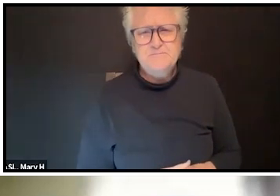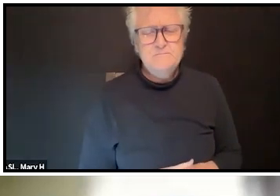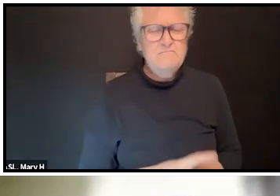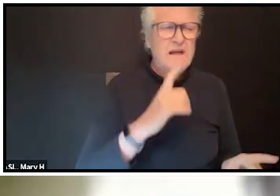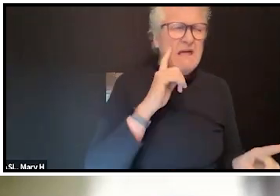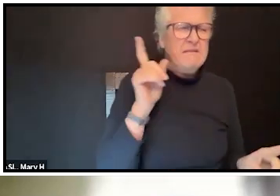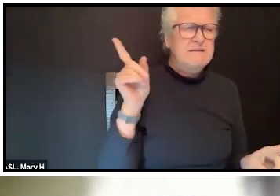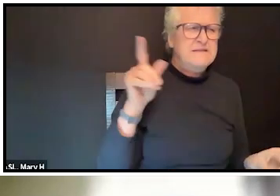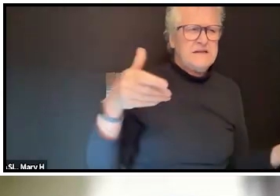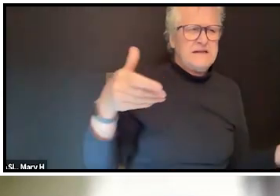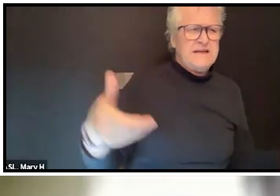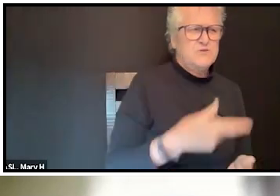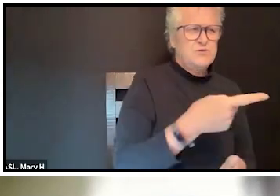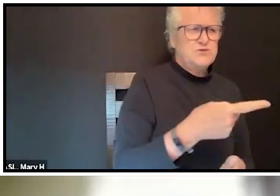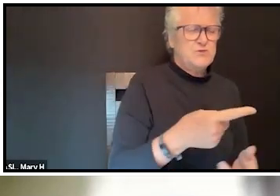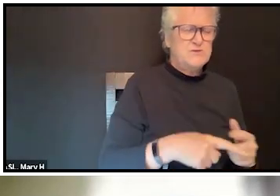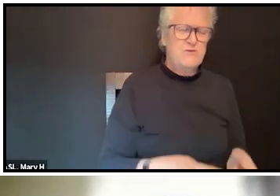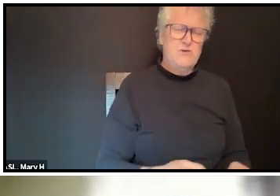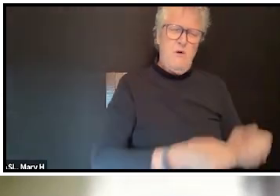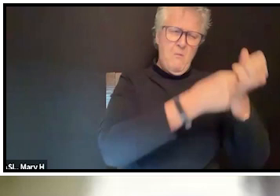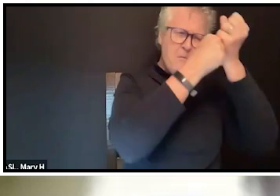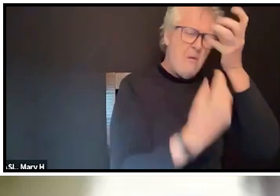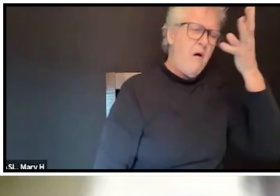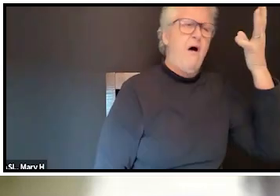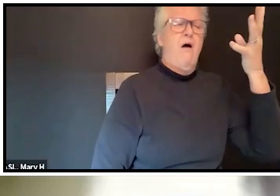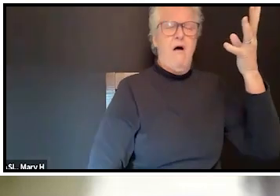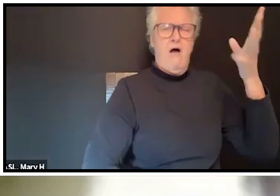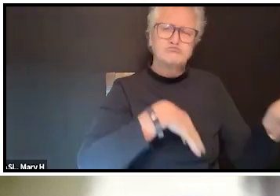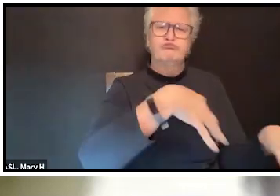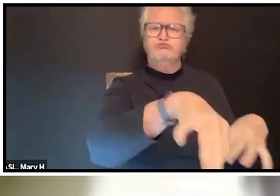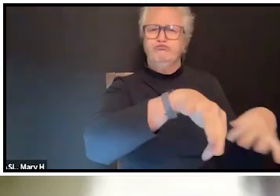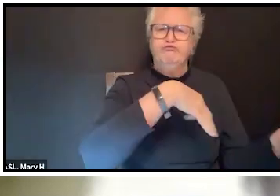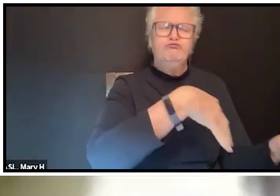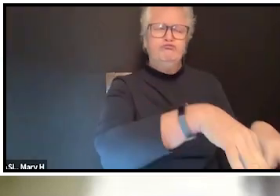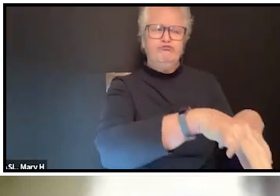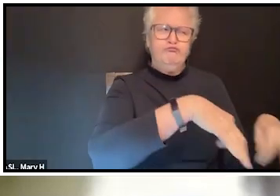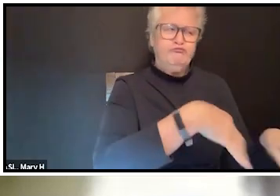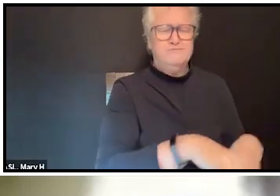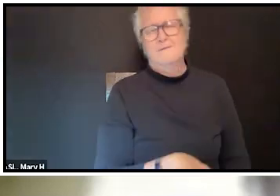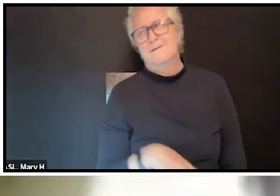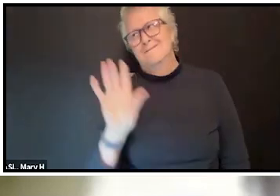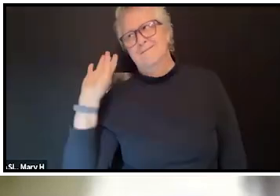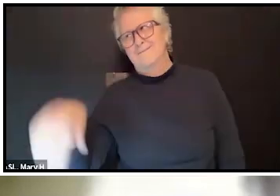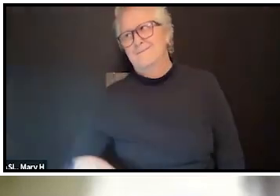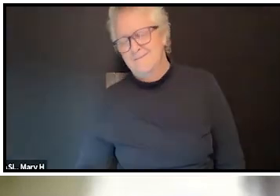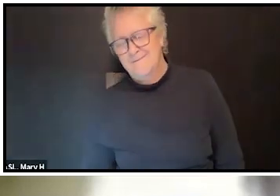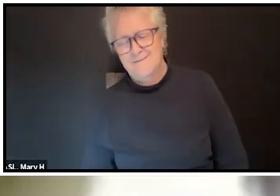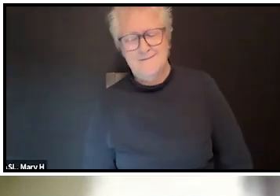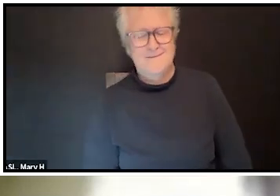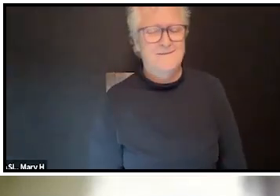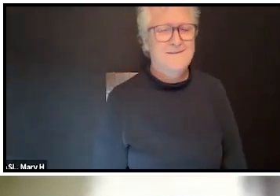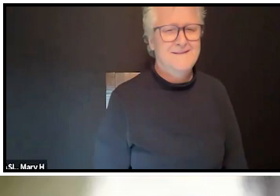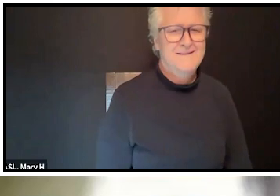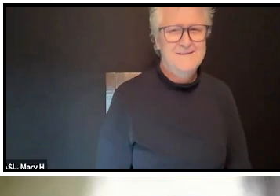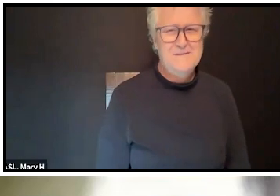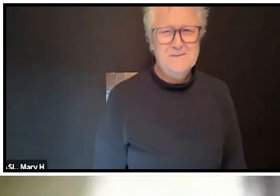give you a great big write-up and everything. Really. Oh, Deb. Oh, Keith. Are you a co-host now,